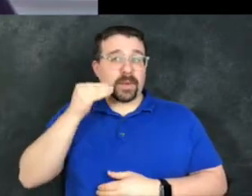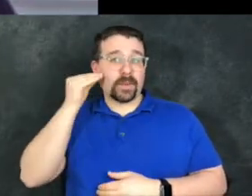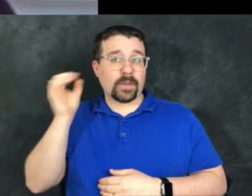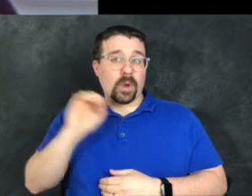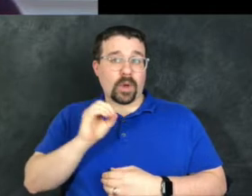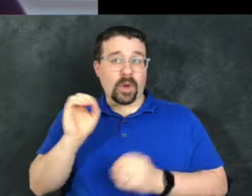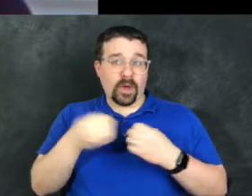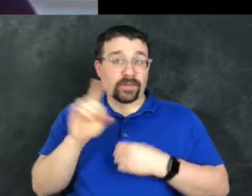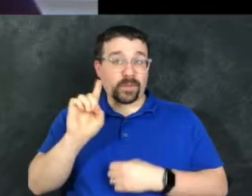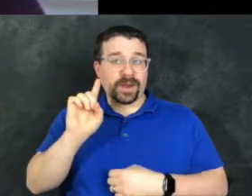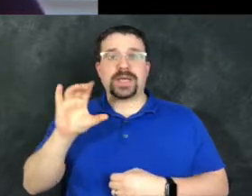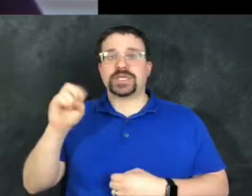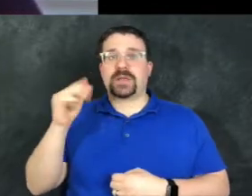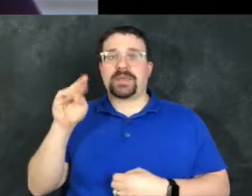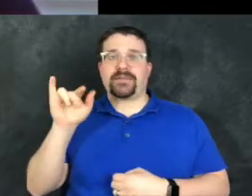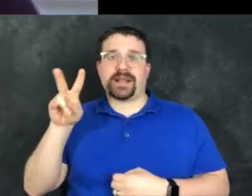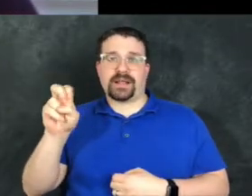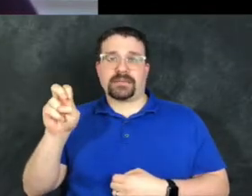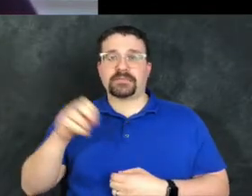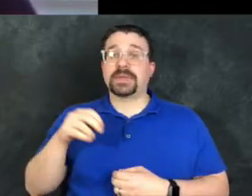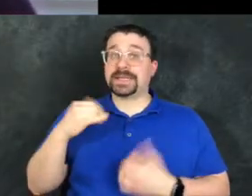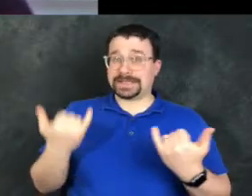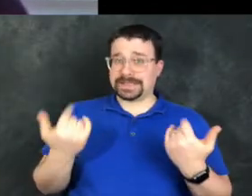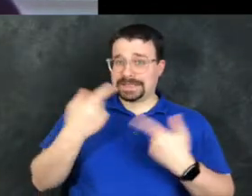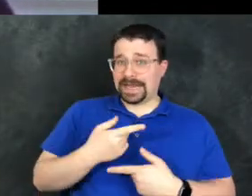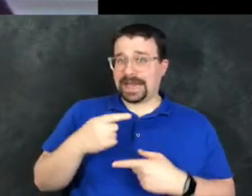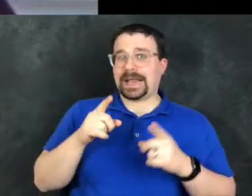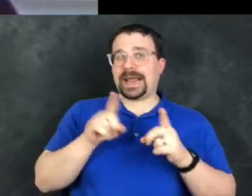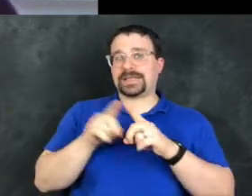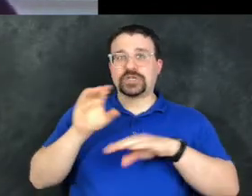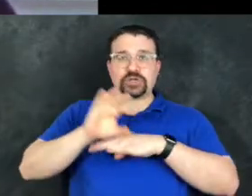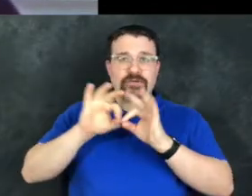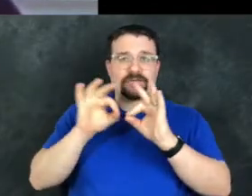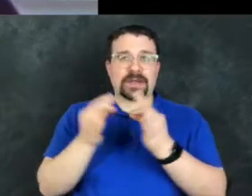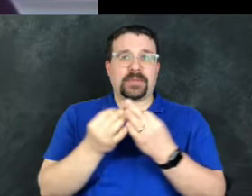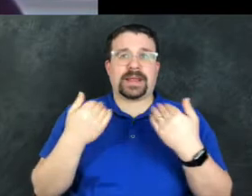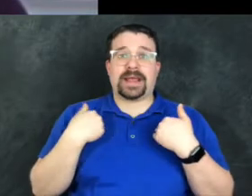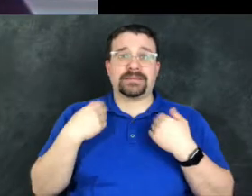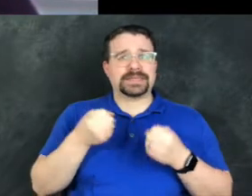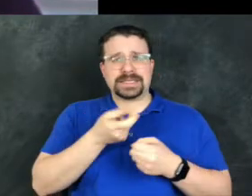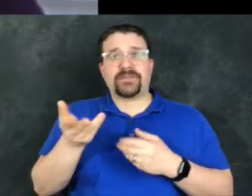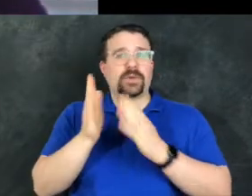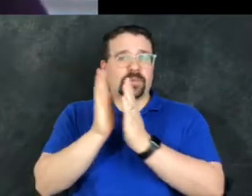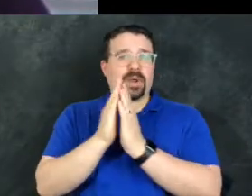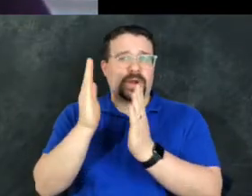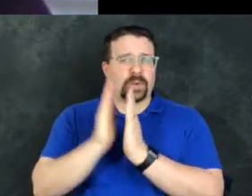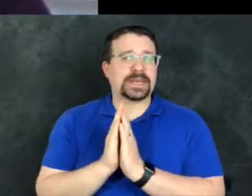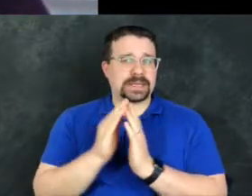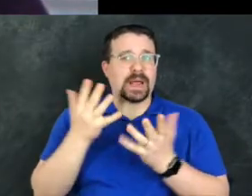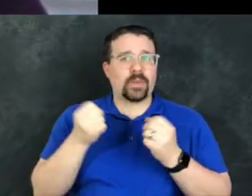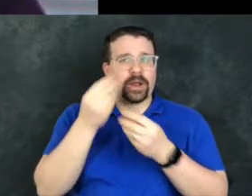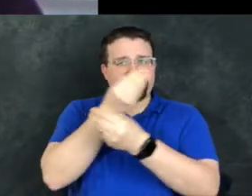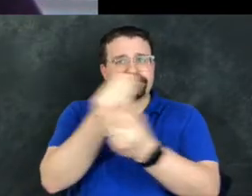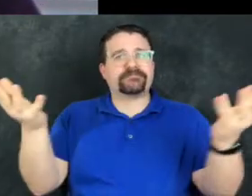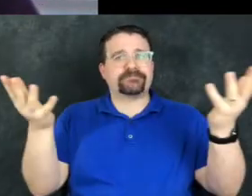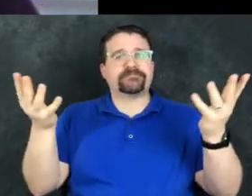I'm coming to you from my home office in Shelbyville. And today, as a church family, we have several prayer requests that